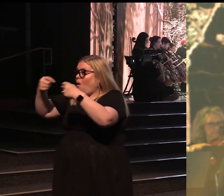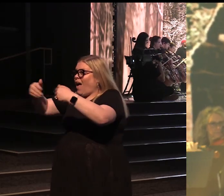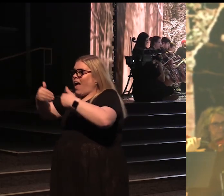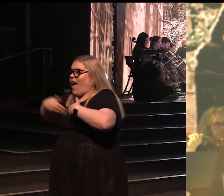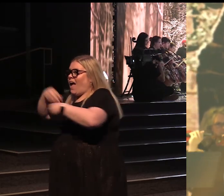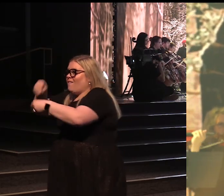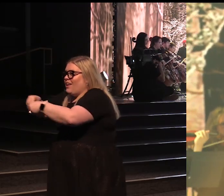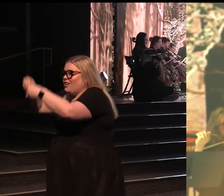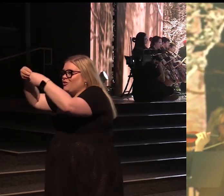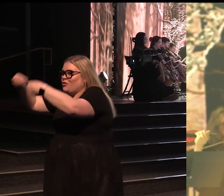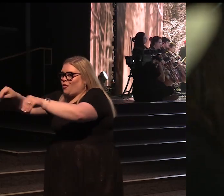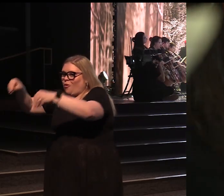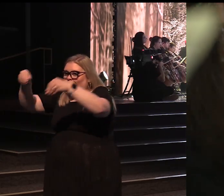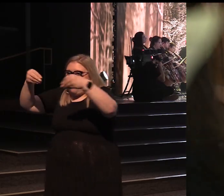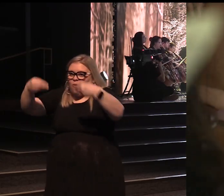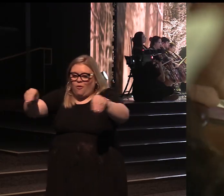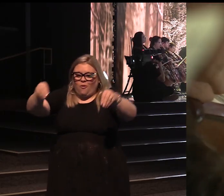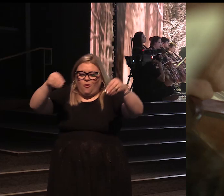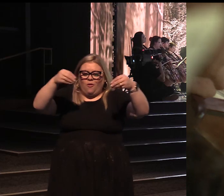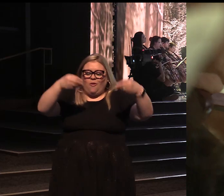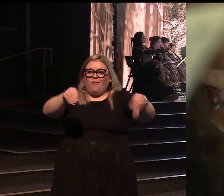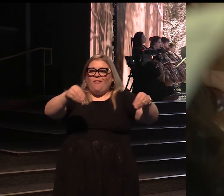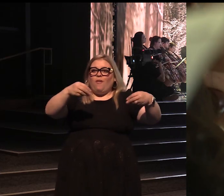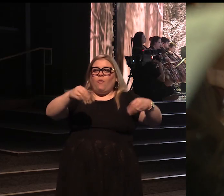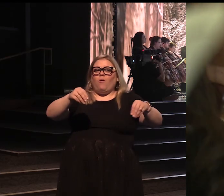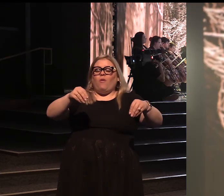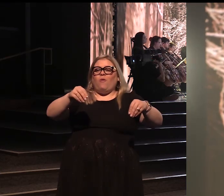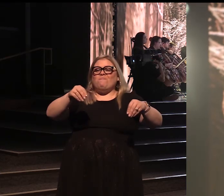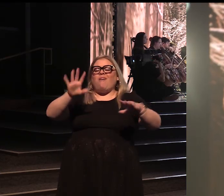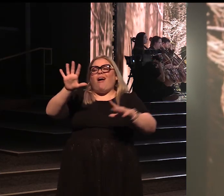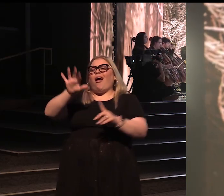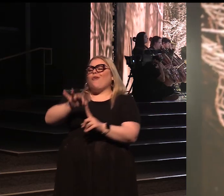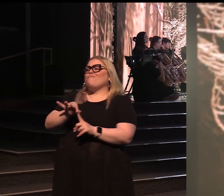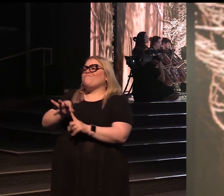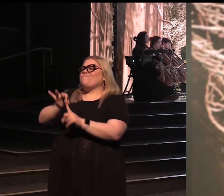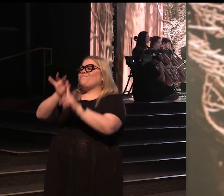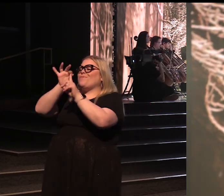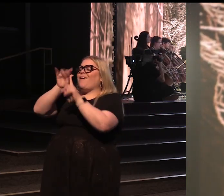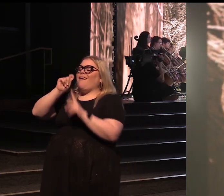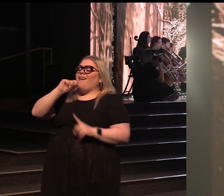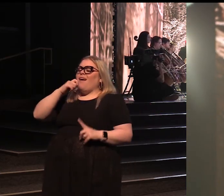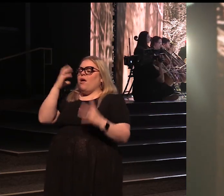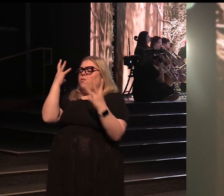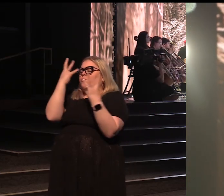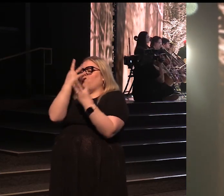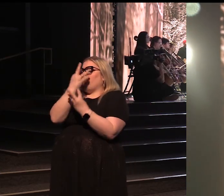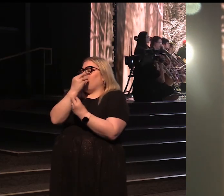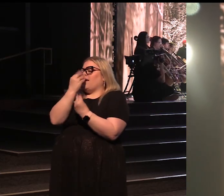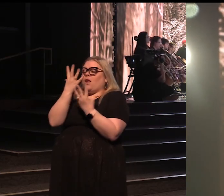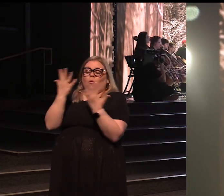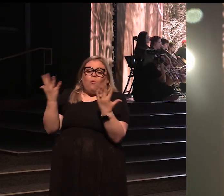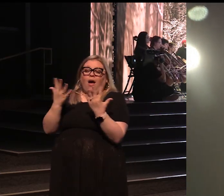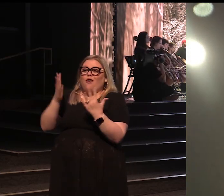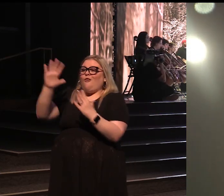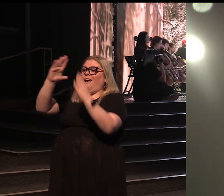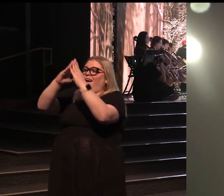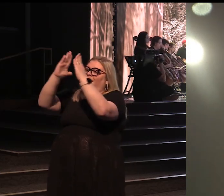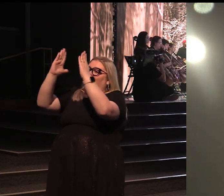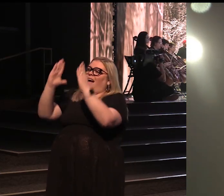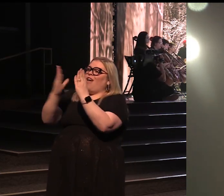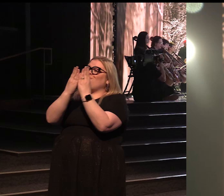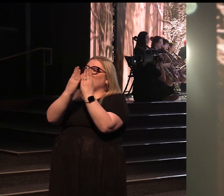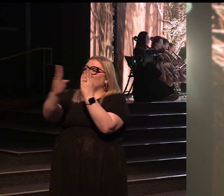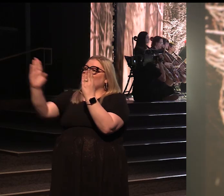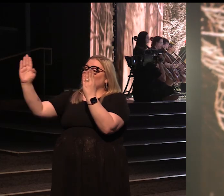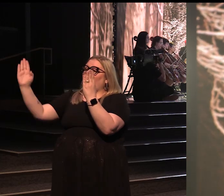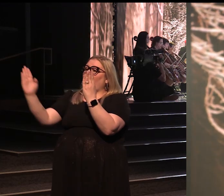Toys in every store. But the prettiest sight to see is the